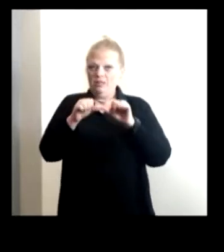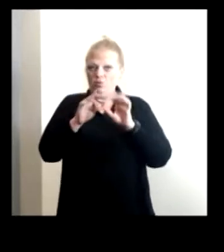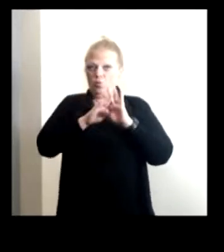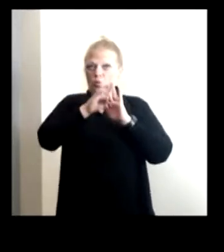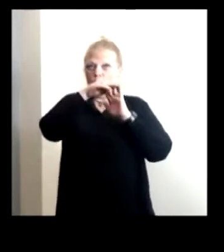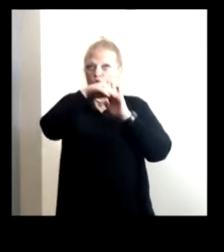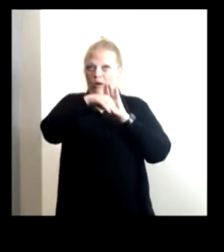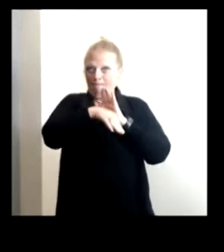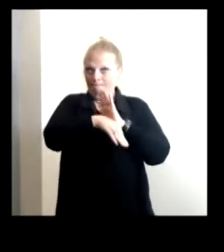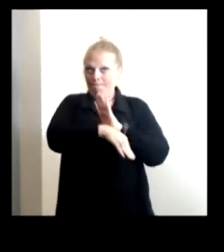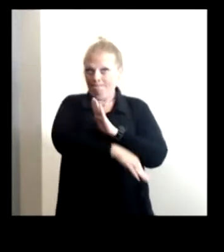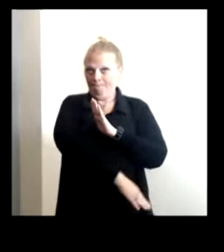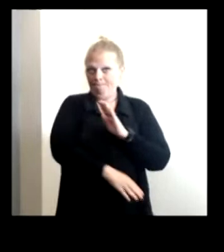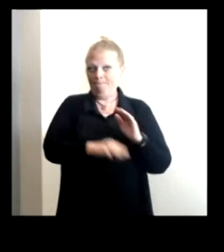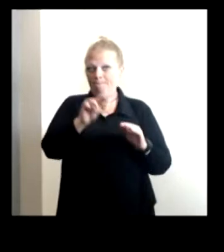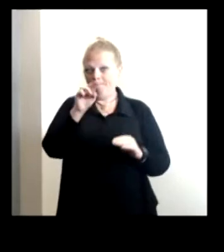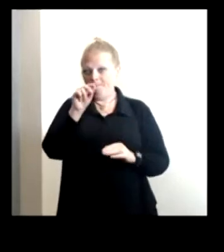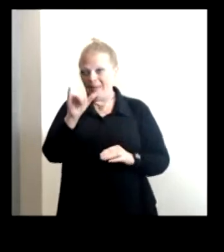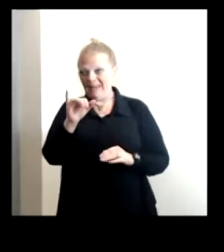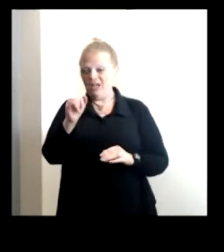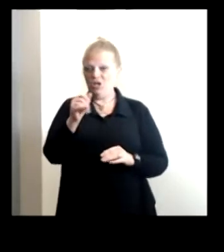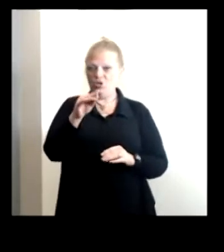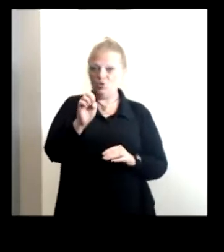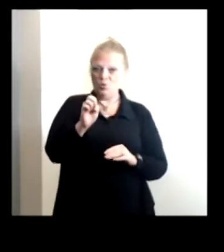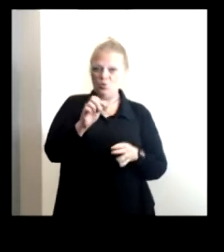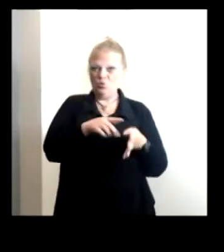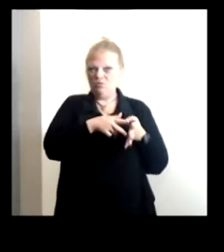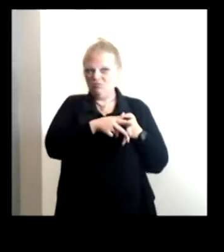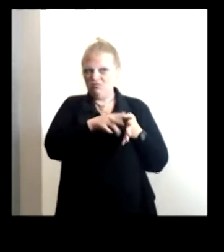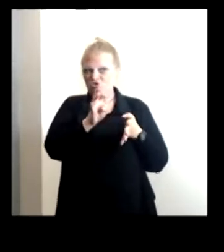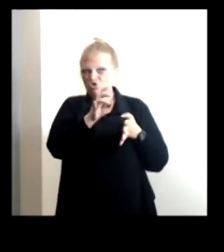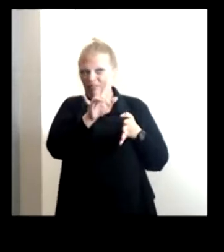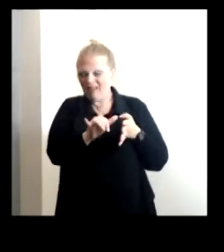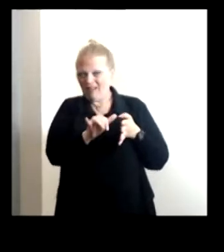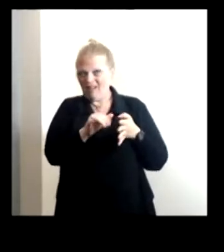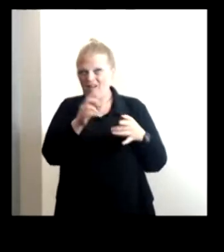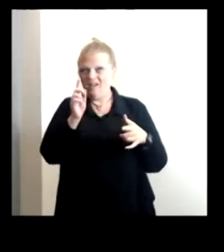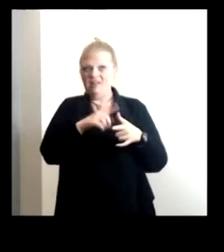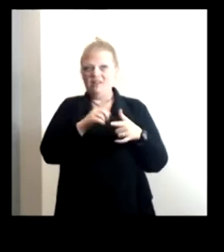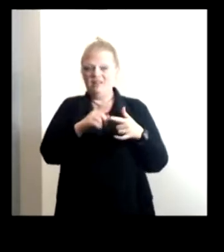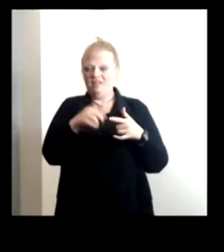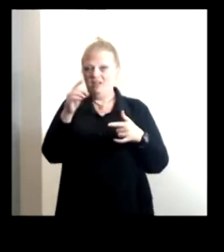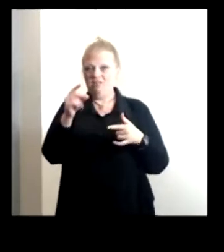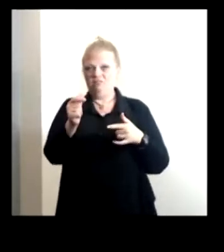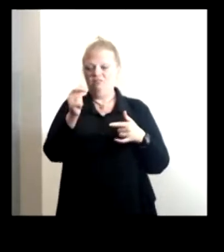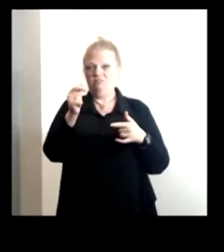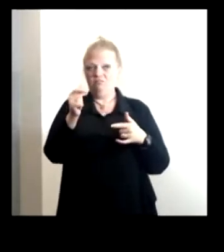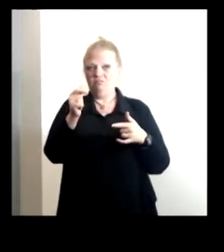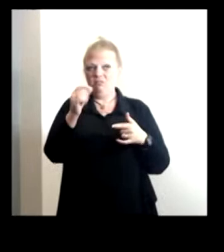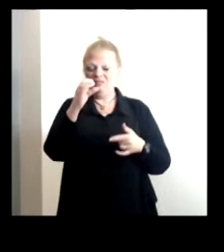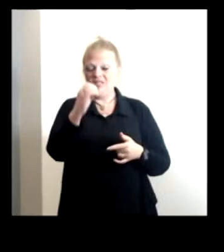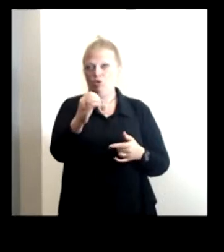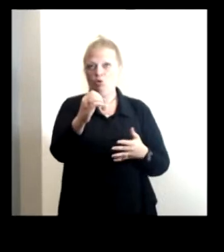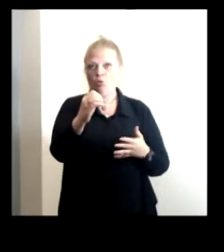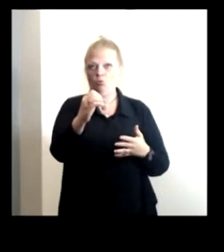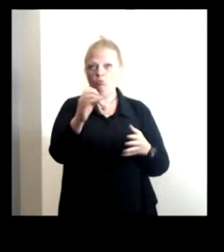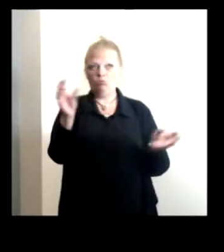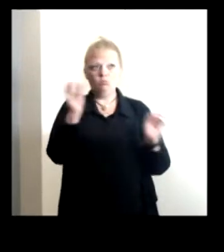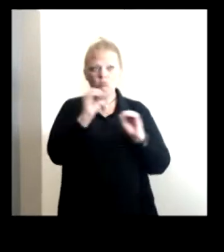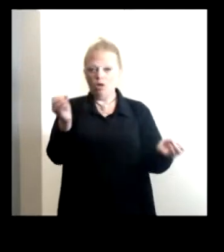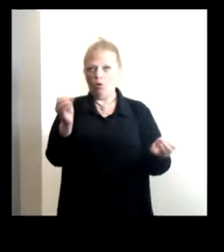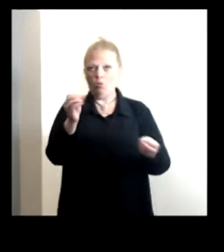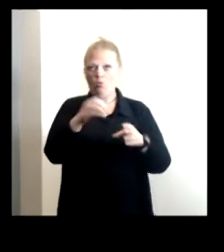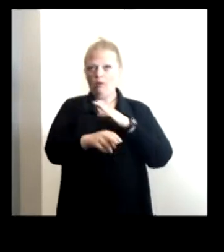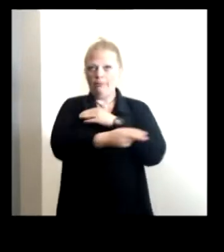drop in May and June and early July, is that we got to a point where there were 0